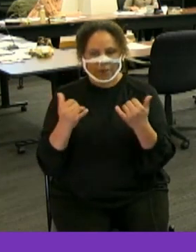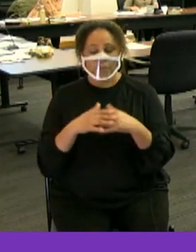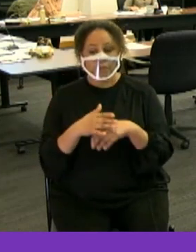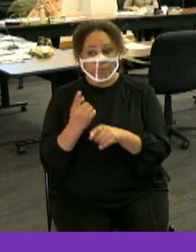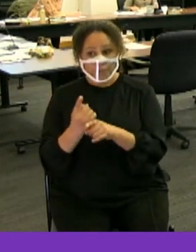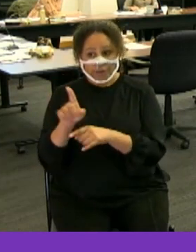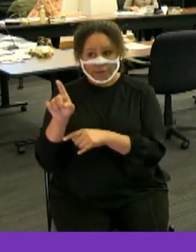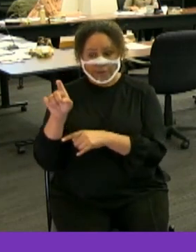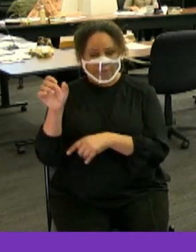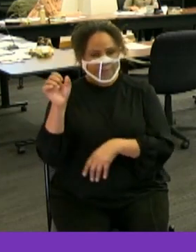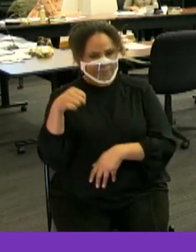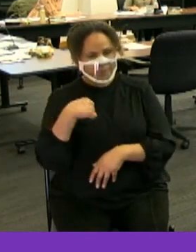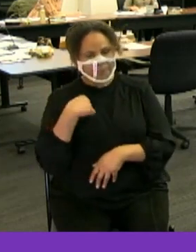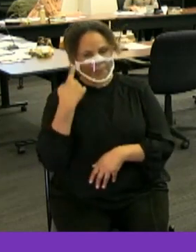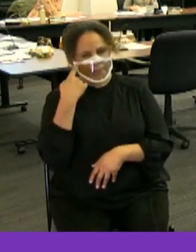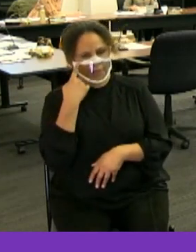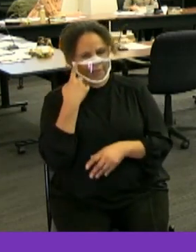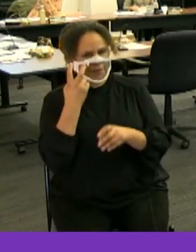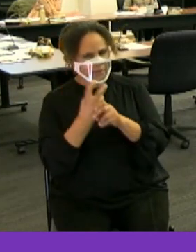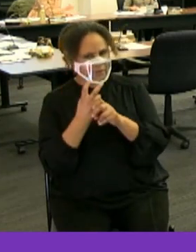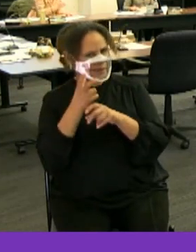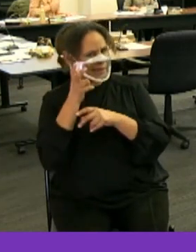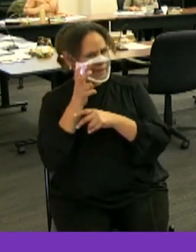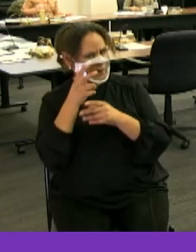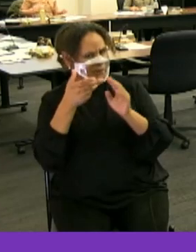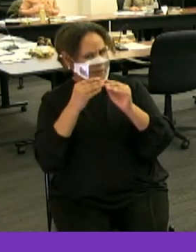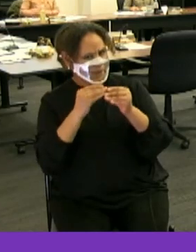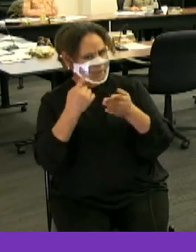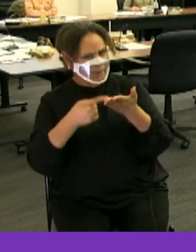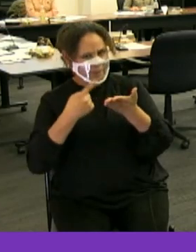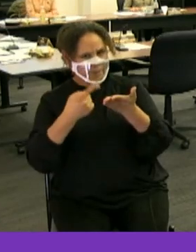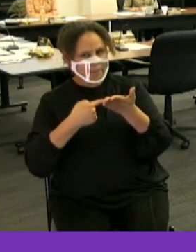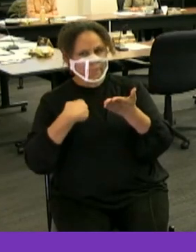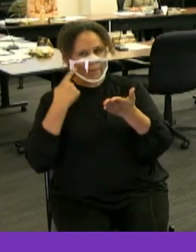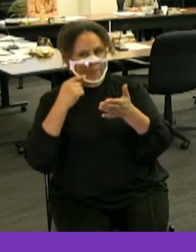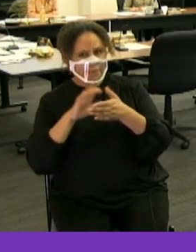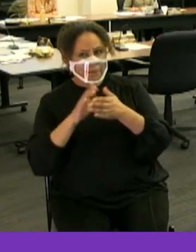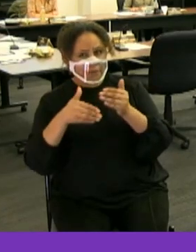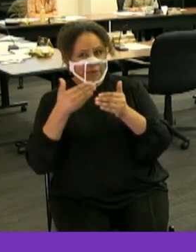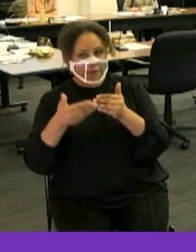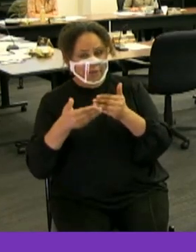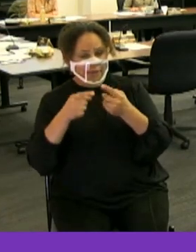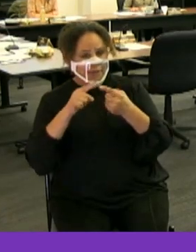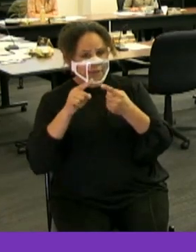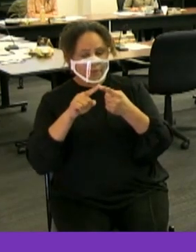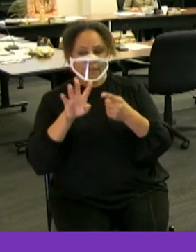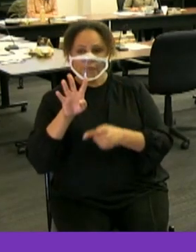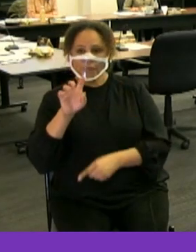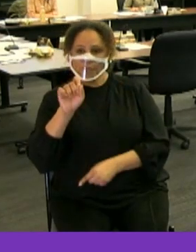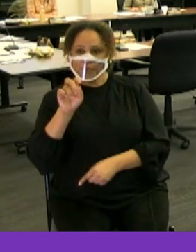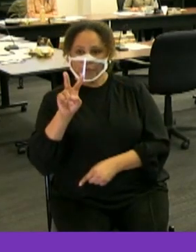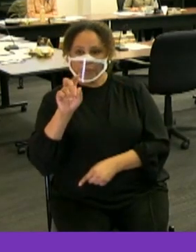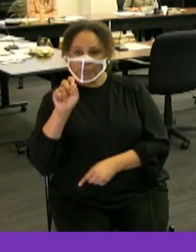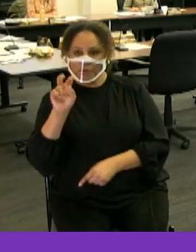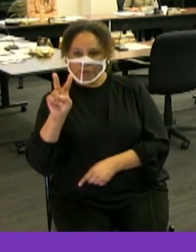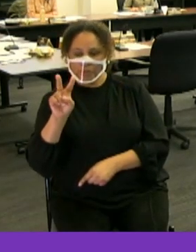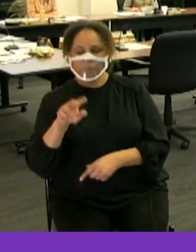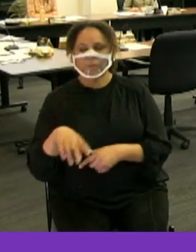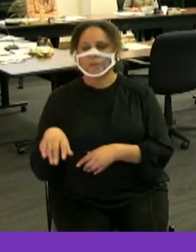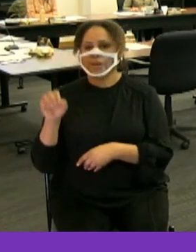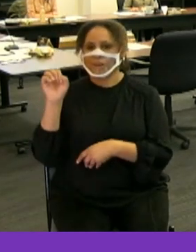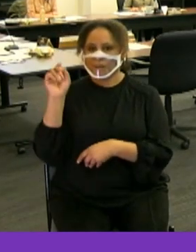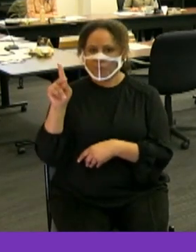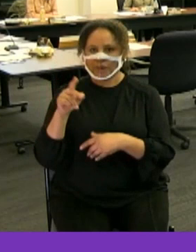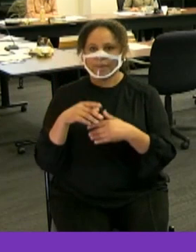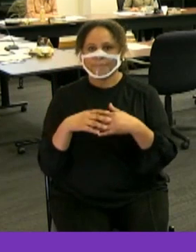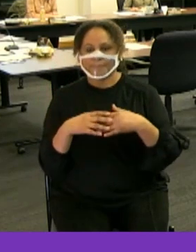Right? I think it's just hard to hear the numbers sometimes, Mr. Chairman. I believe the next item is 4.2.2. Okay.